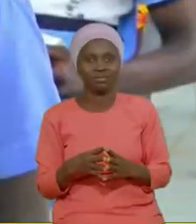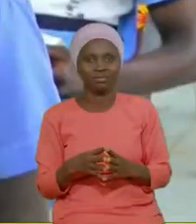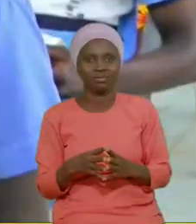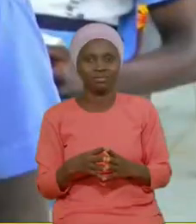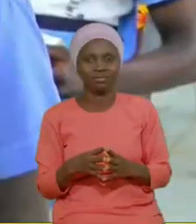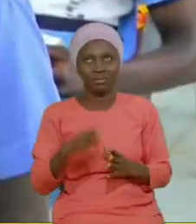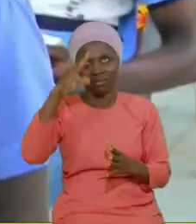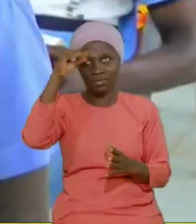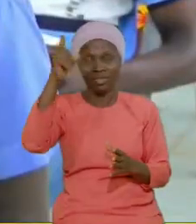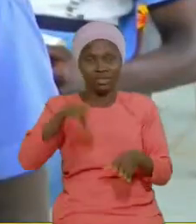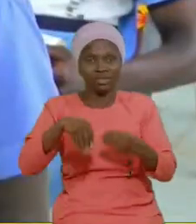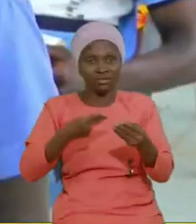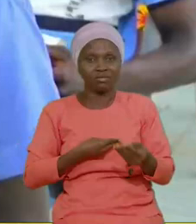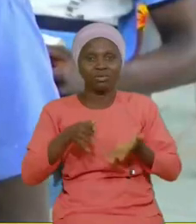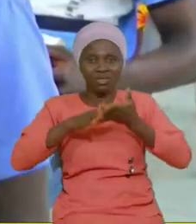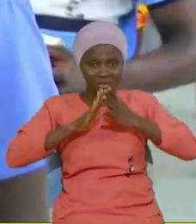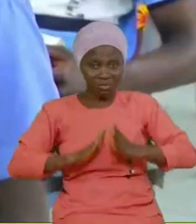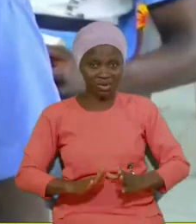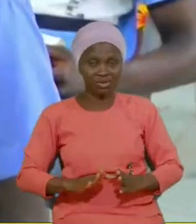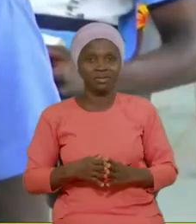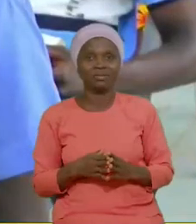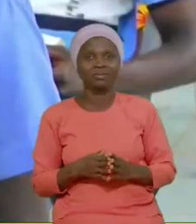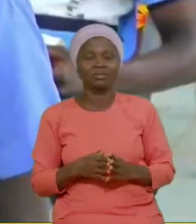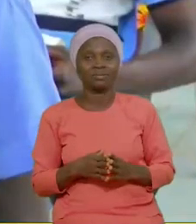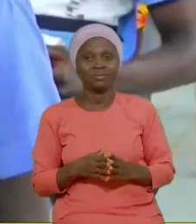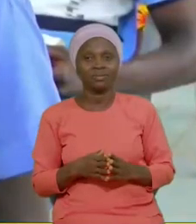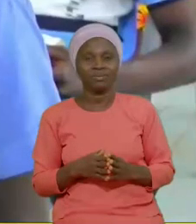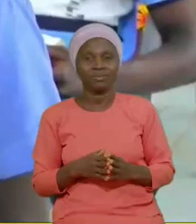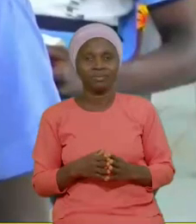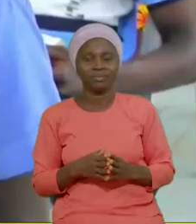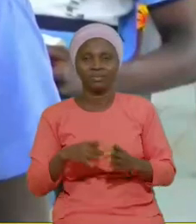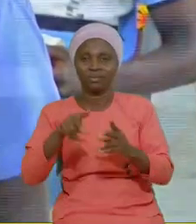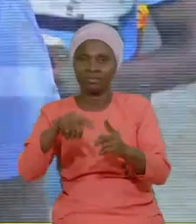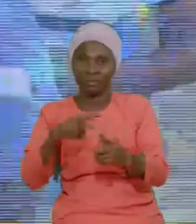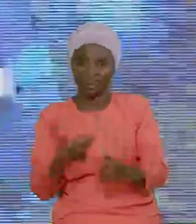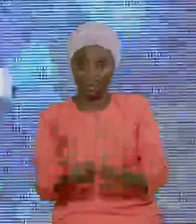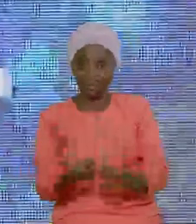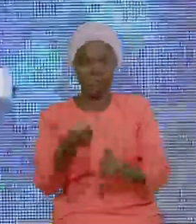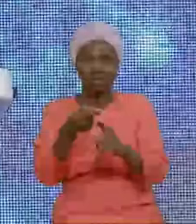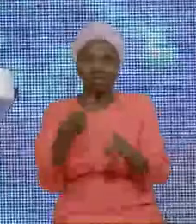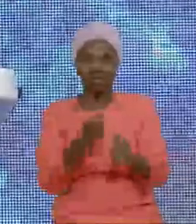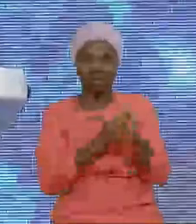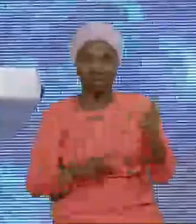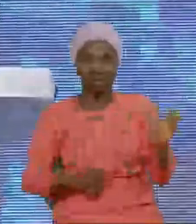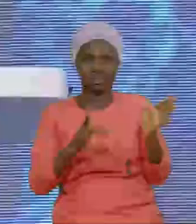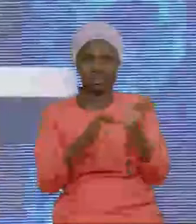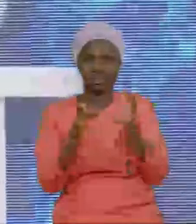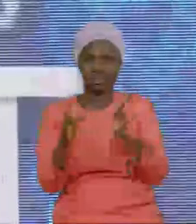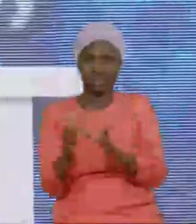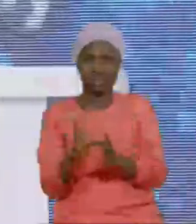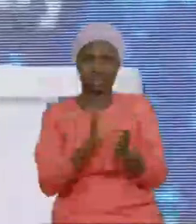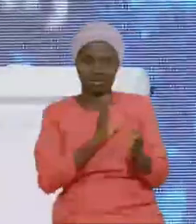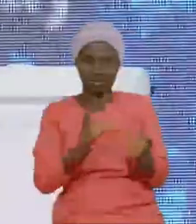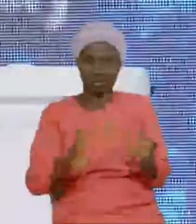He gives us peace from the Father. And then from the Lord Jesus Christ,